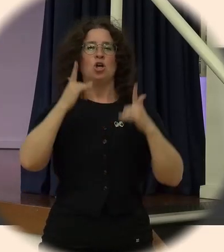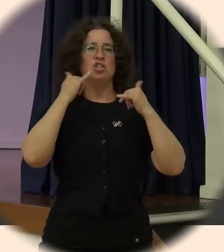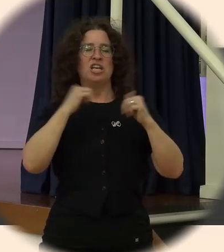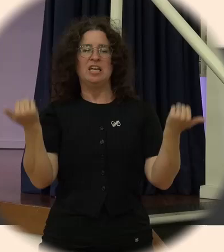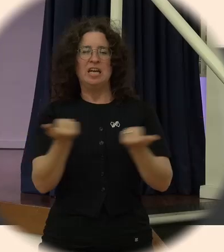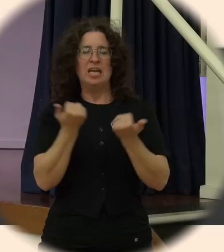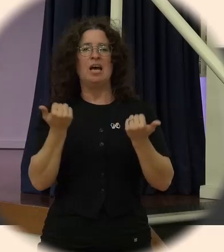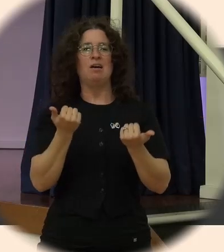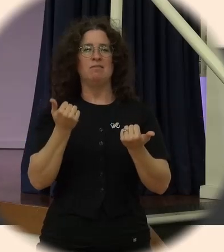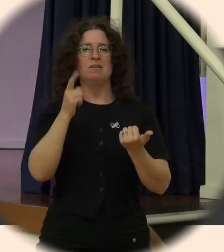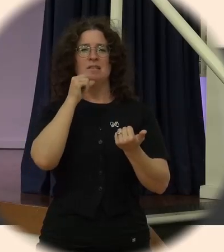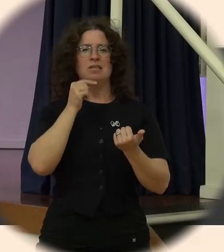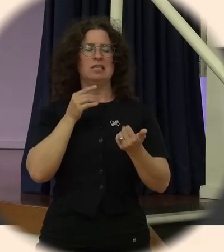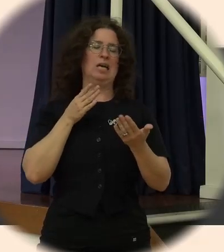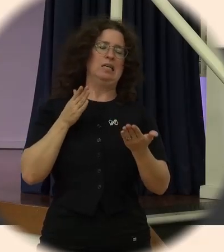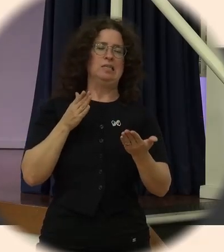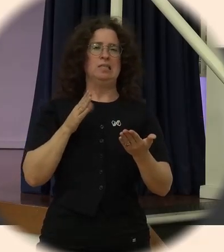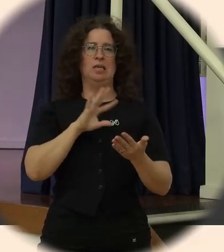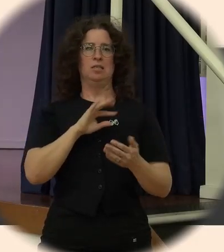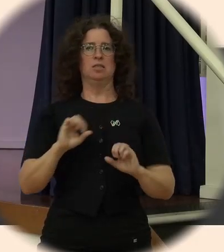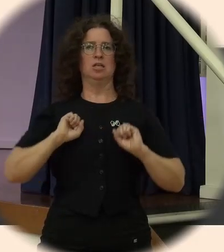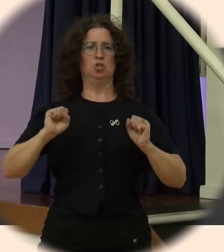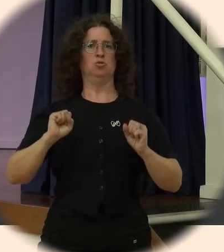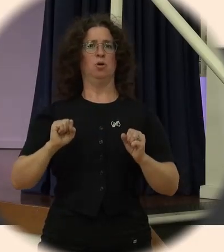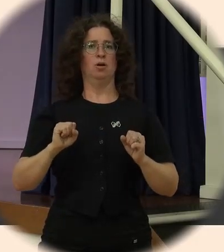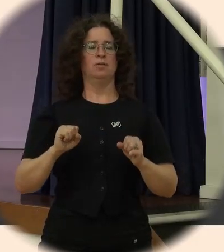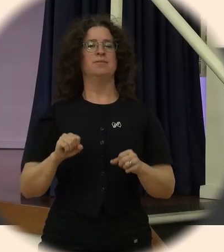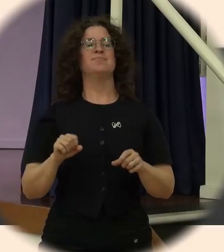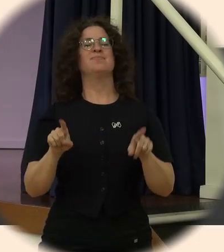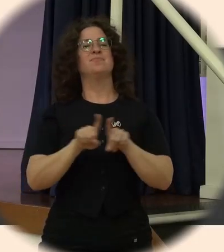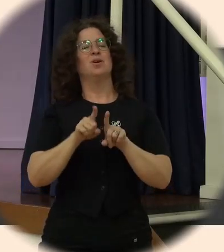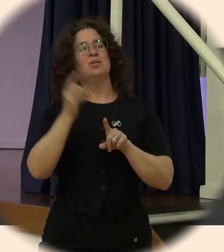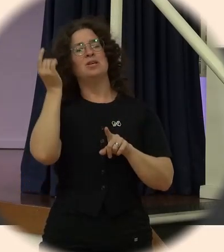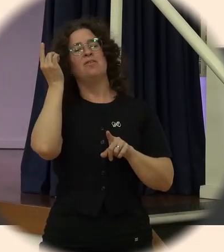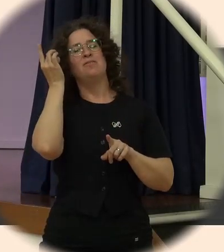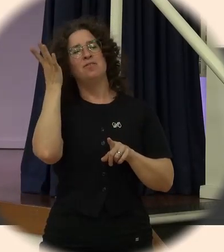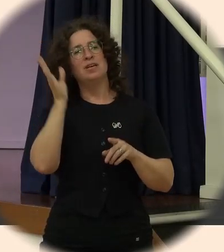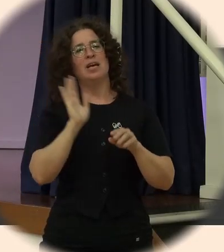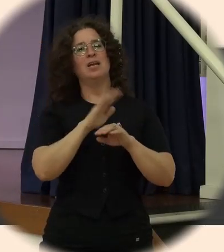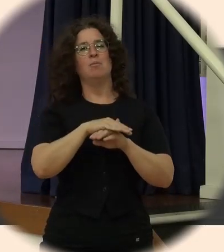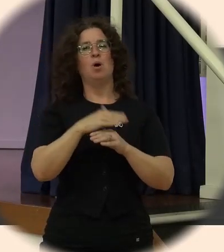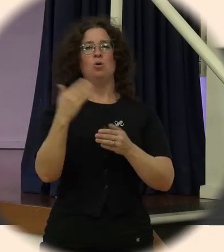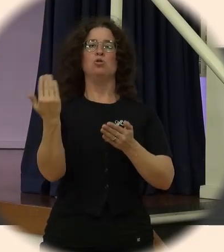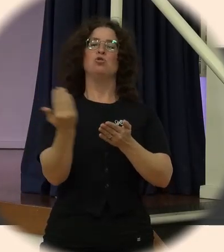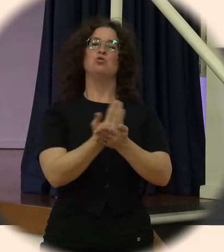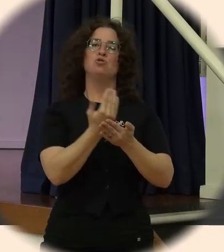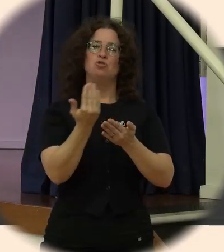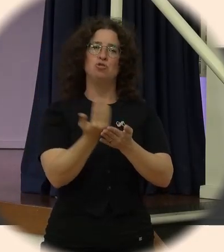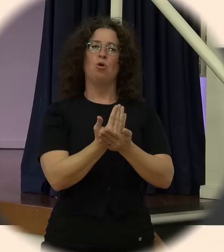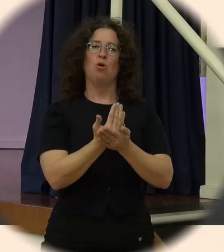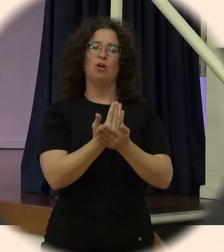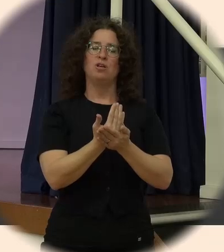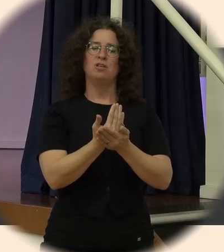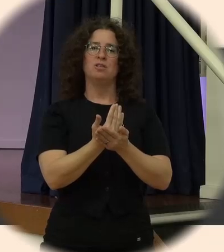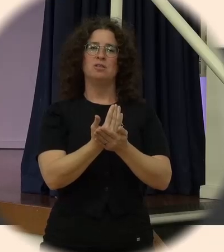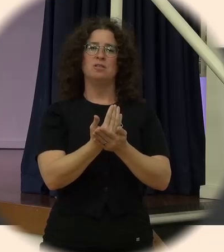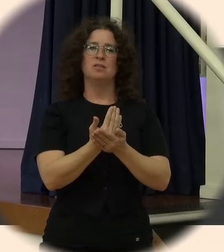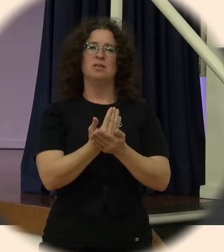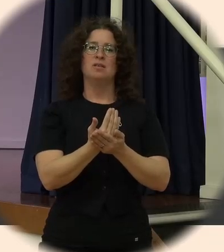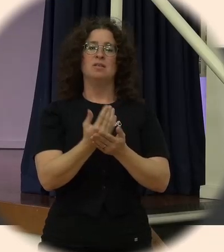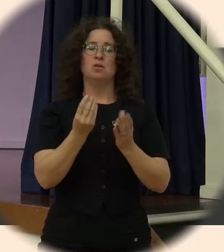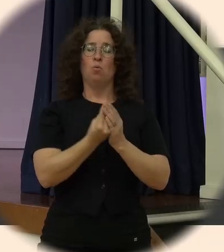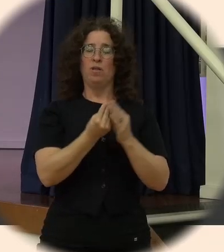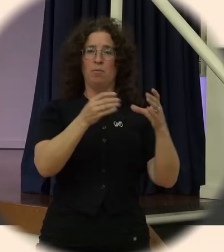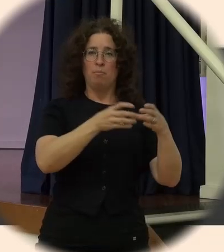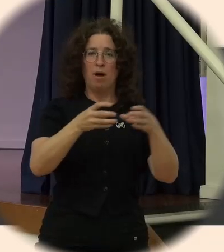big one that often gets overlooked is the transfer and storage cost. Hosting your bundles on a content delivery network means you pay not only for the bandwidth,